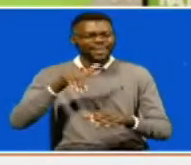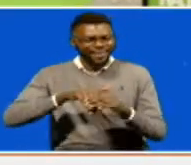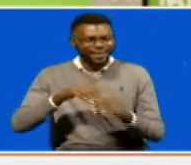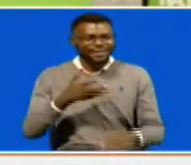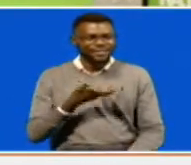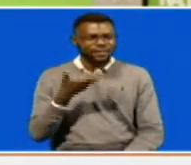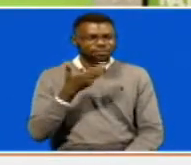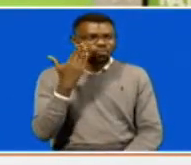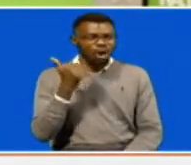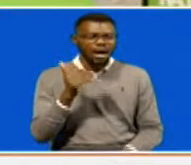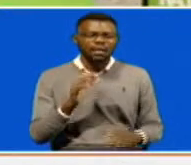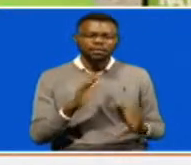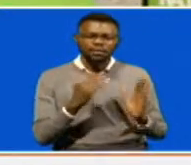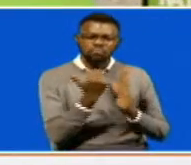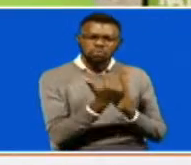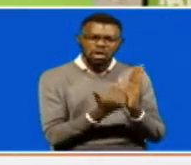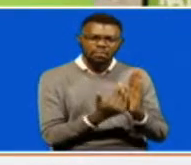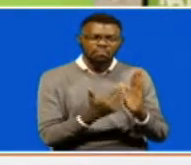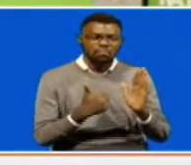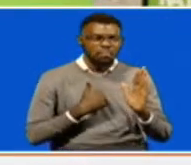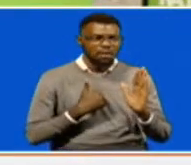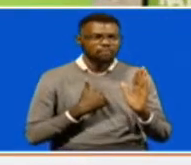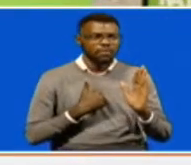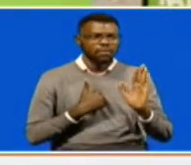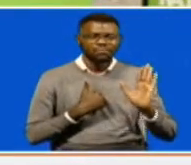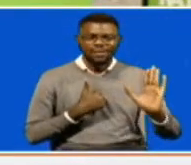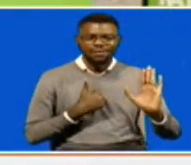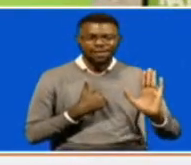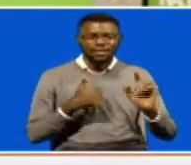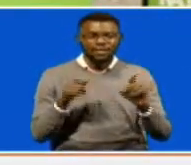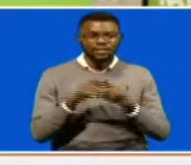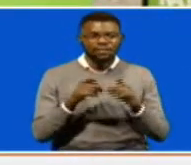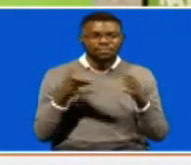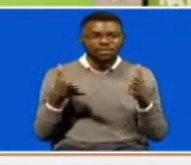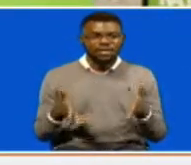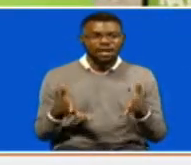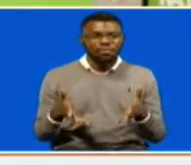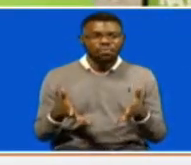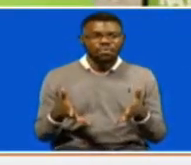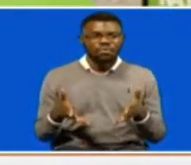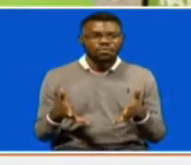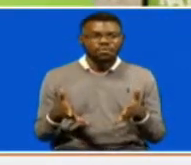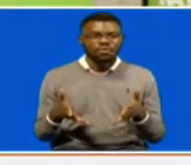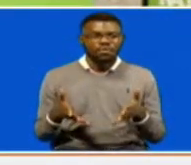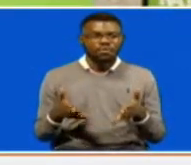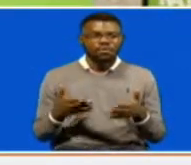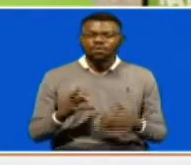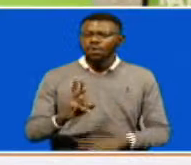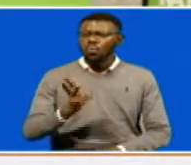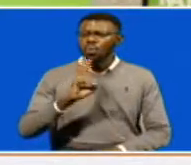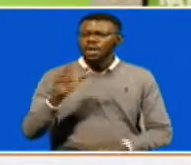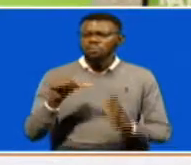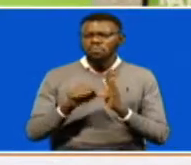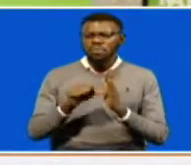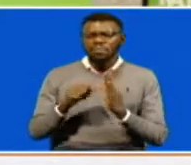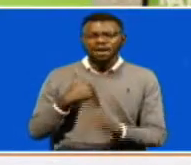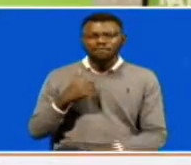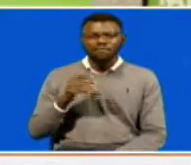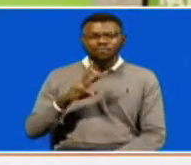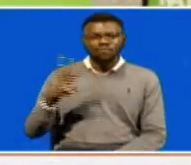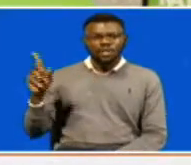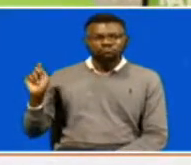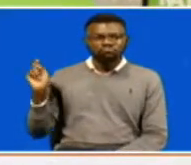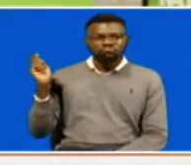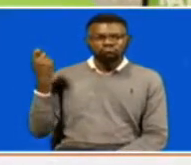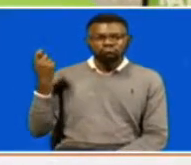the logistics. At the moment, we have a weather problem in western part of Kenya,